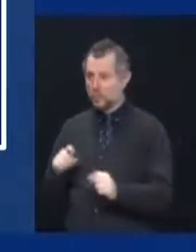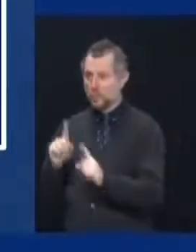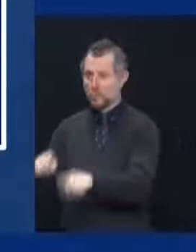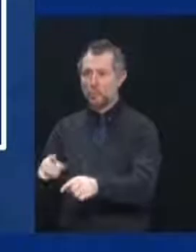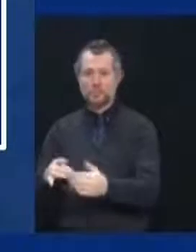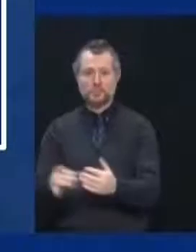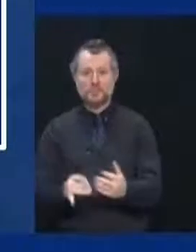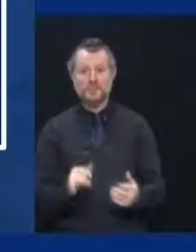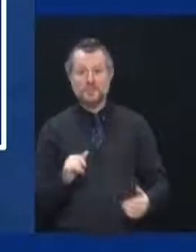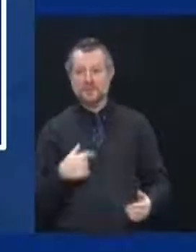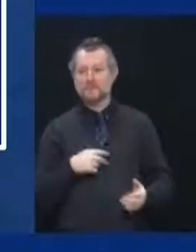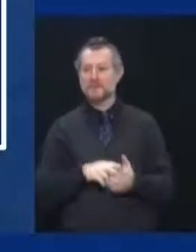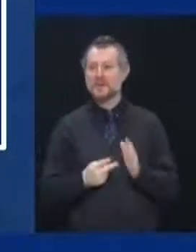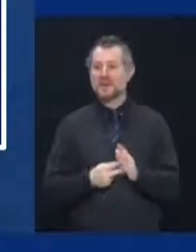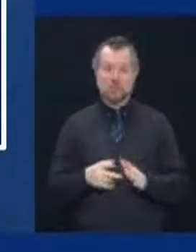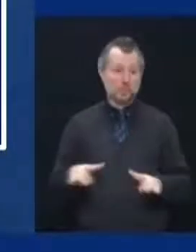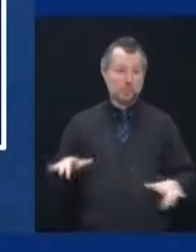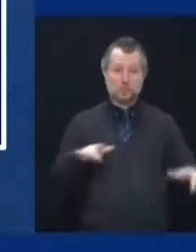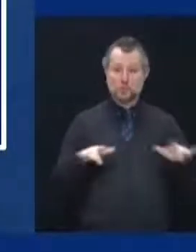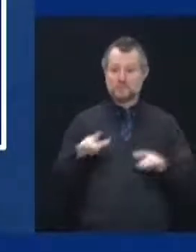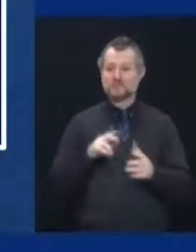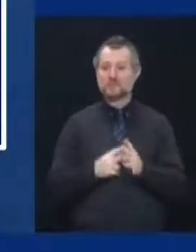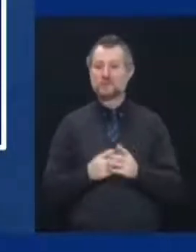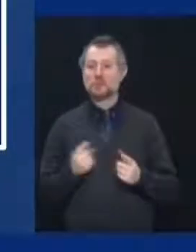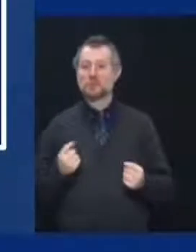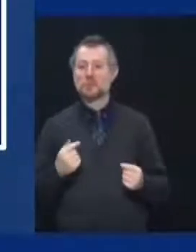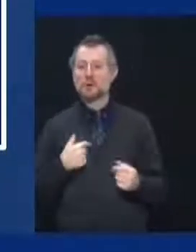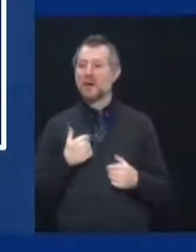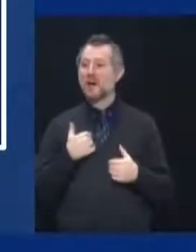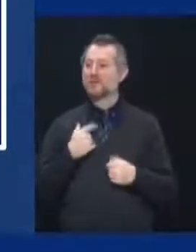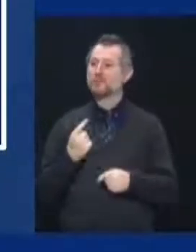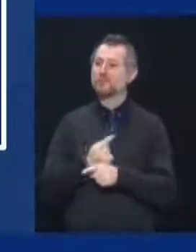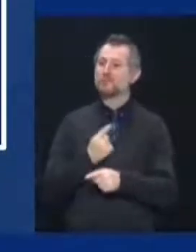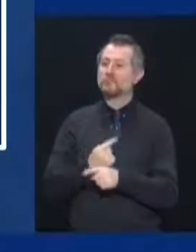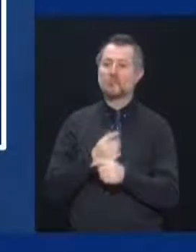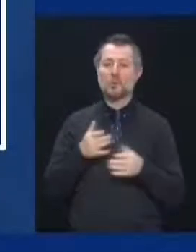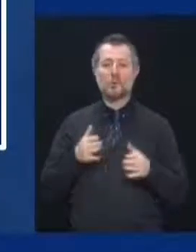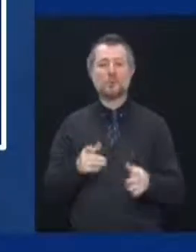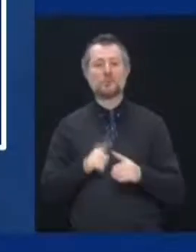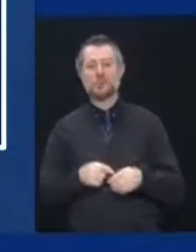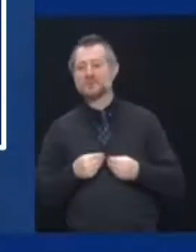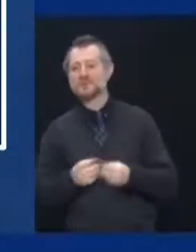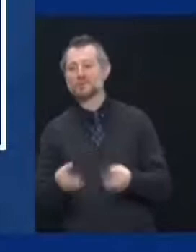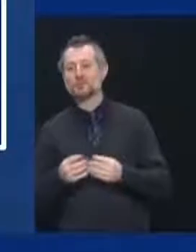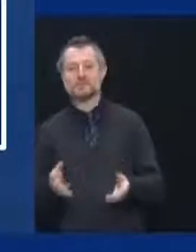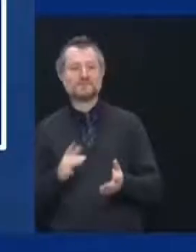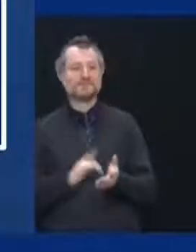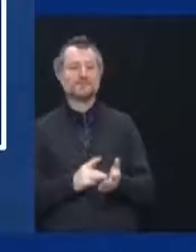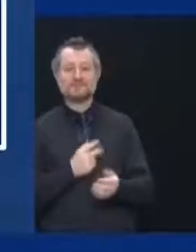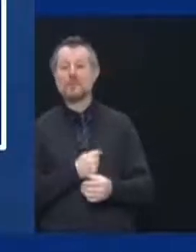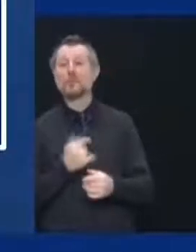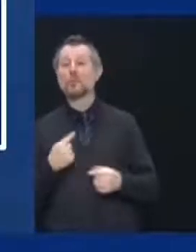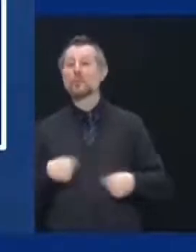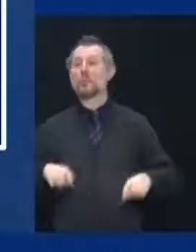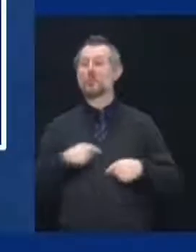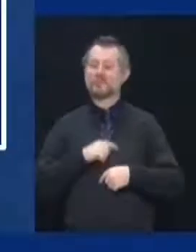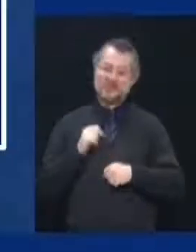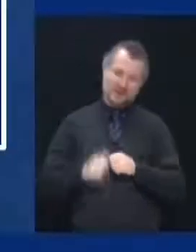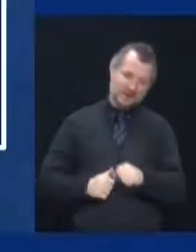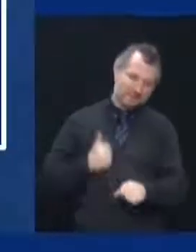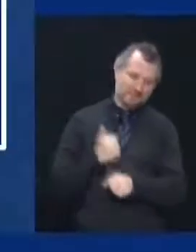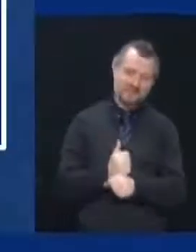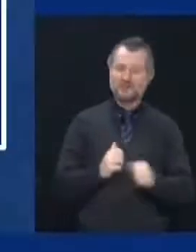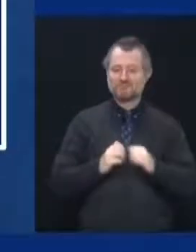a healthcare desert because it doesn't have traditional distribution. So we're supplementing that. We said from day one we